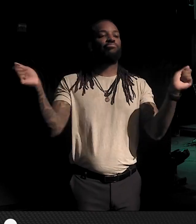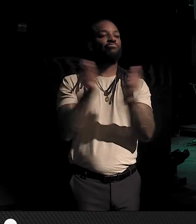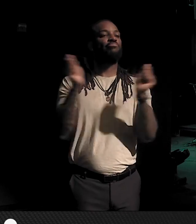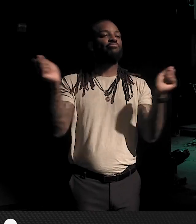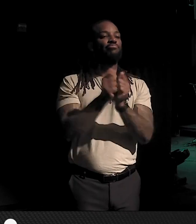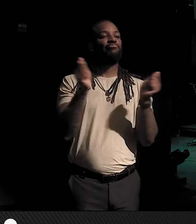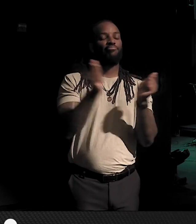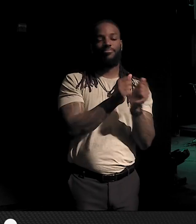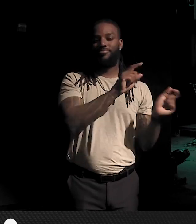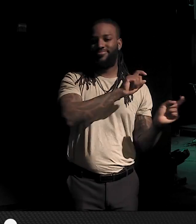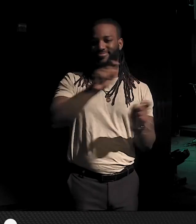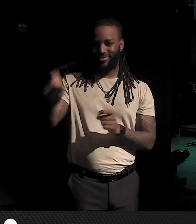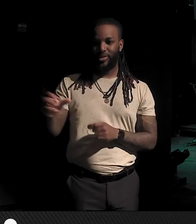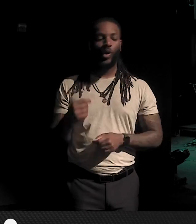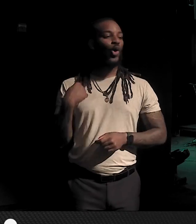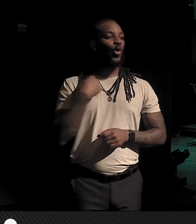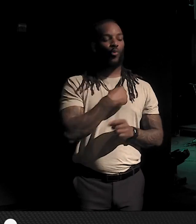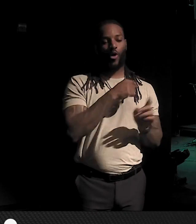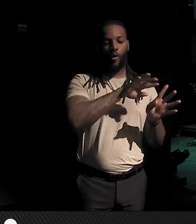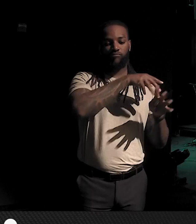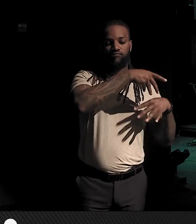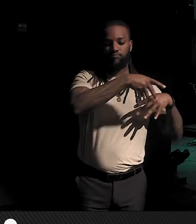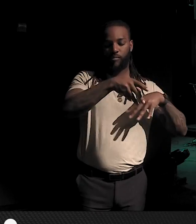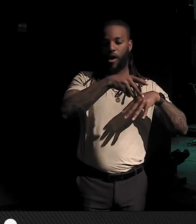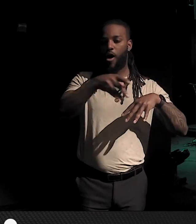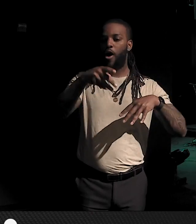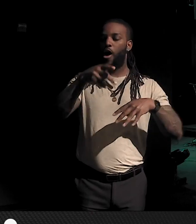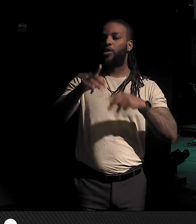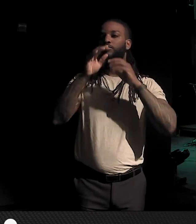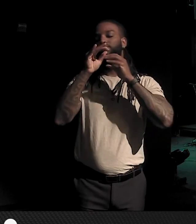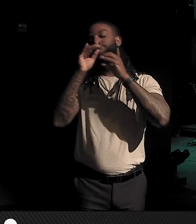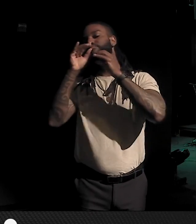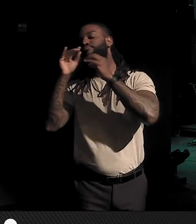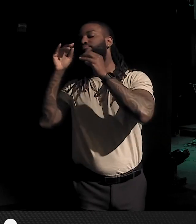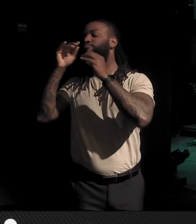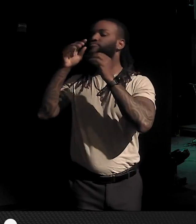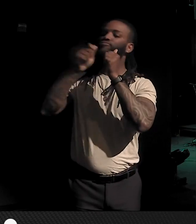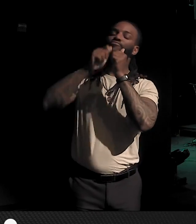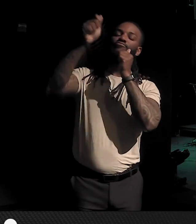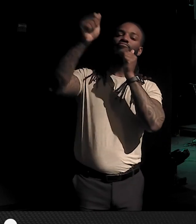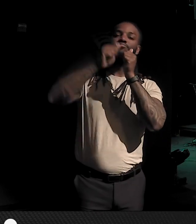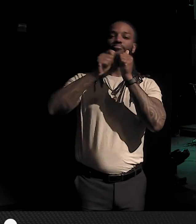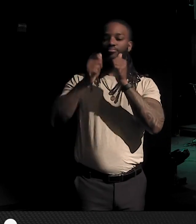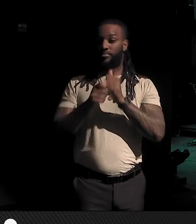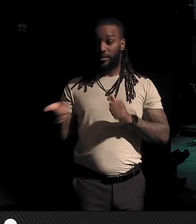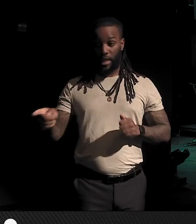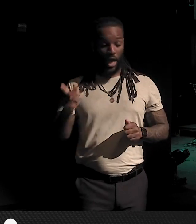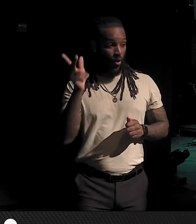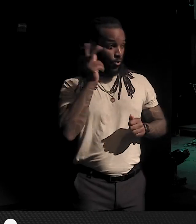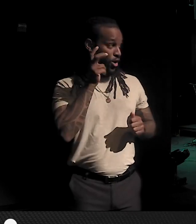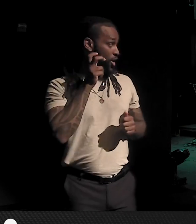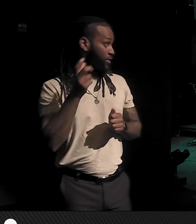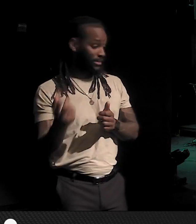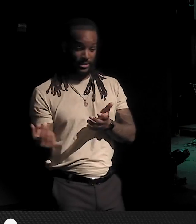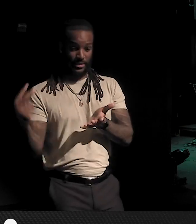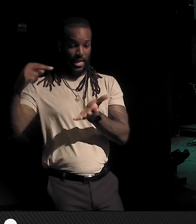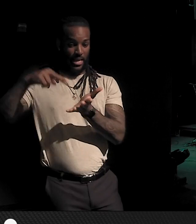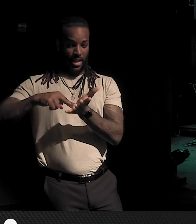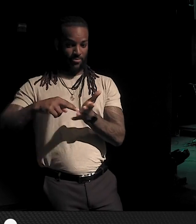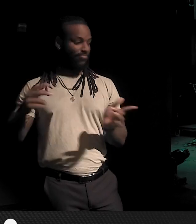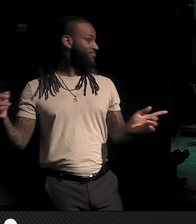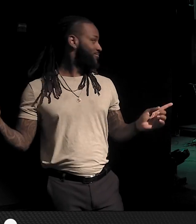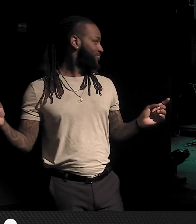we're marching back, you know, do-do-do-do-do. And then you hear the trumpet, so now you can stand up, and you're going to get here. Come stand in front of each